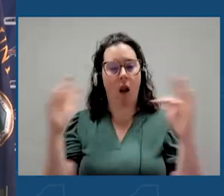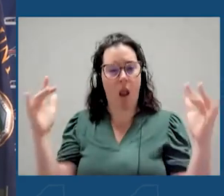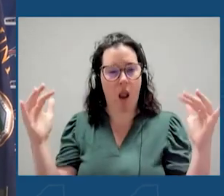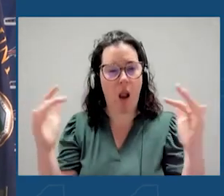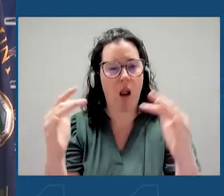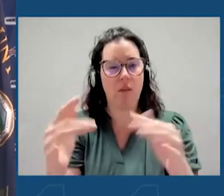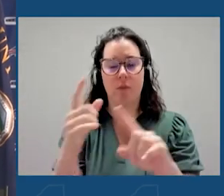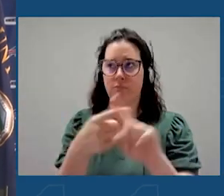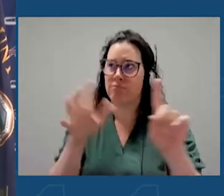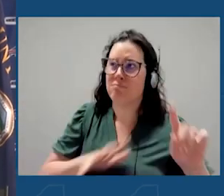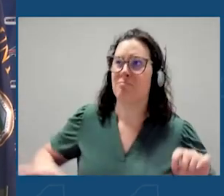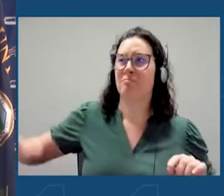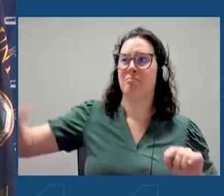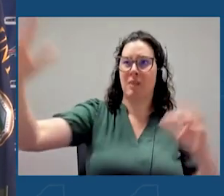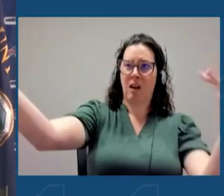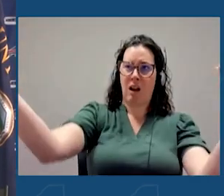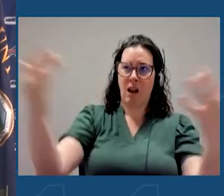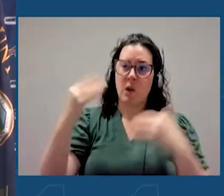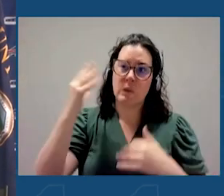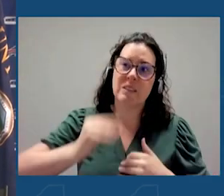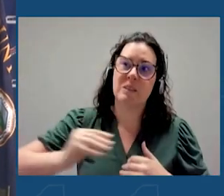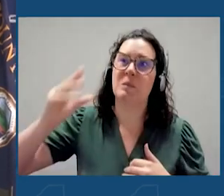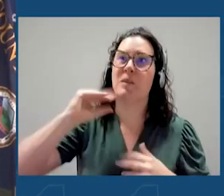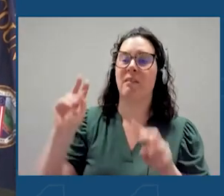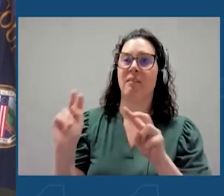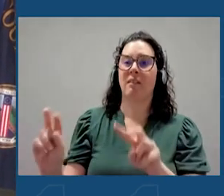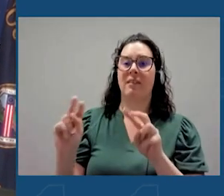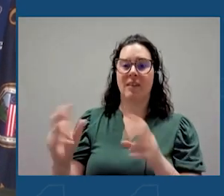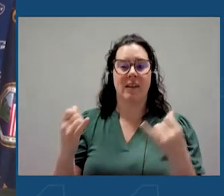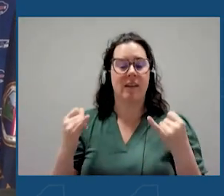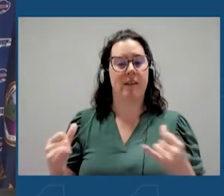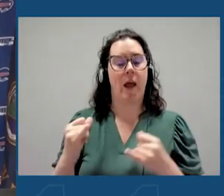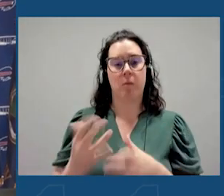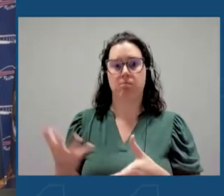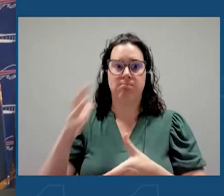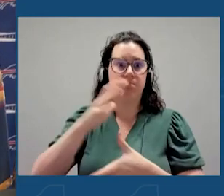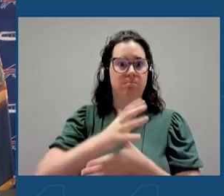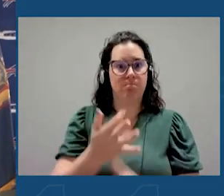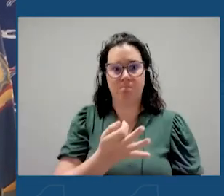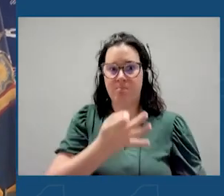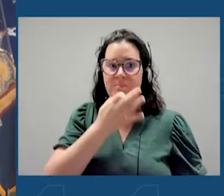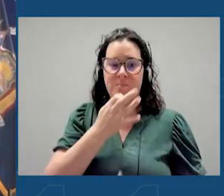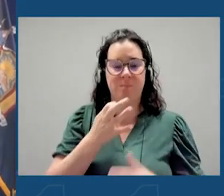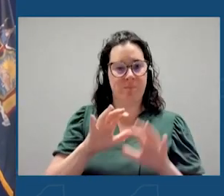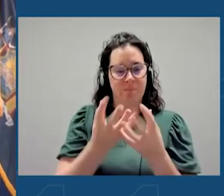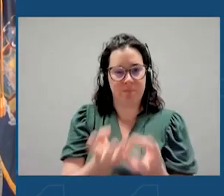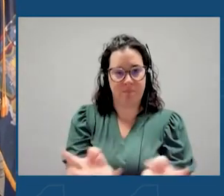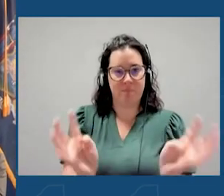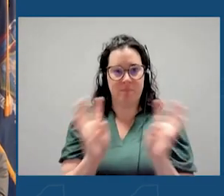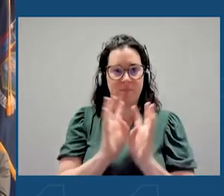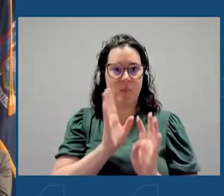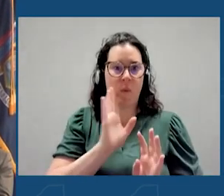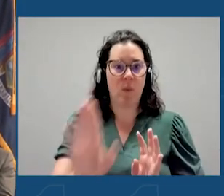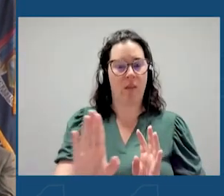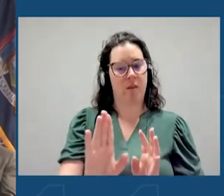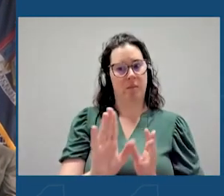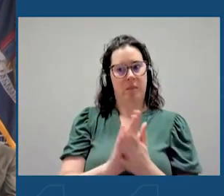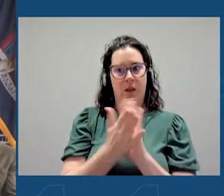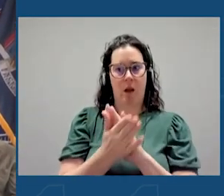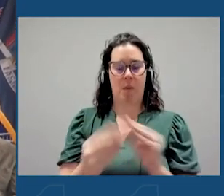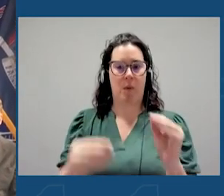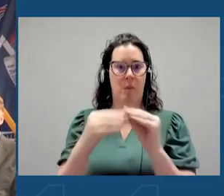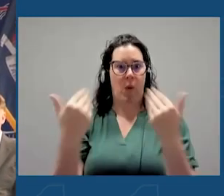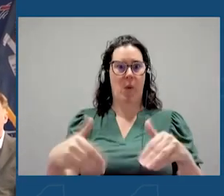that. And now we get to add a state-of-the-art stadium to the mix, which will make Buffalo an even bigger landmark than it is